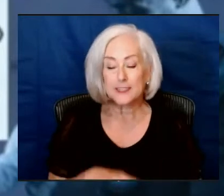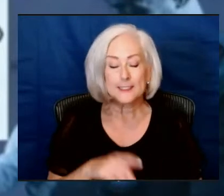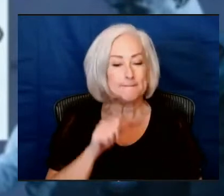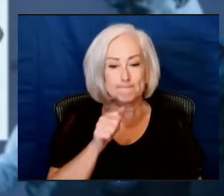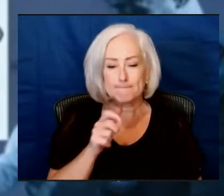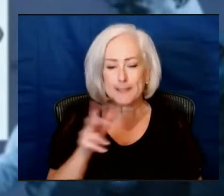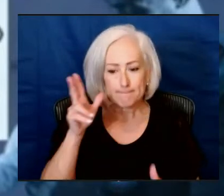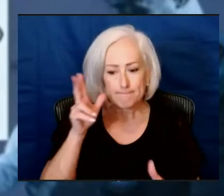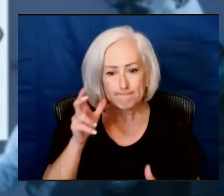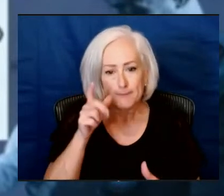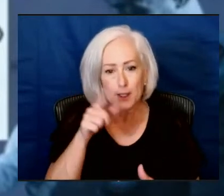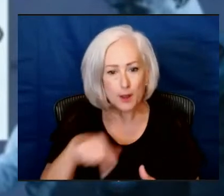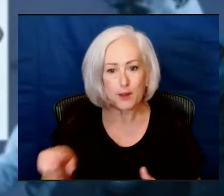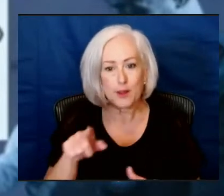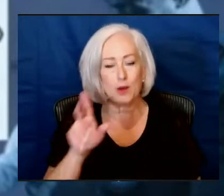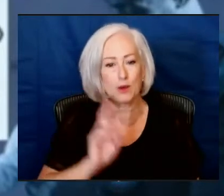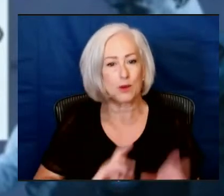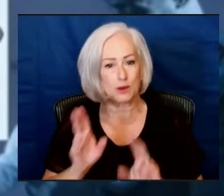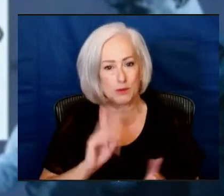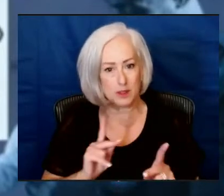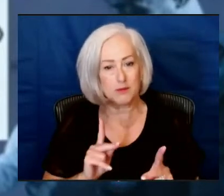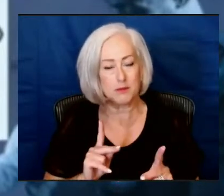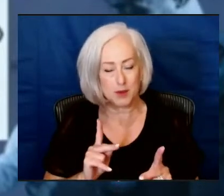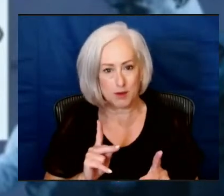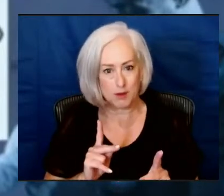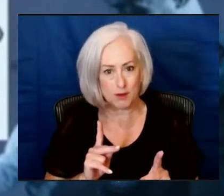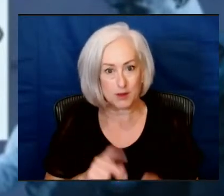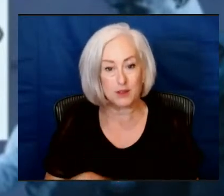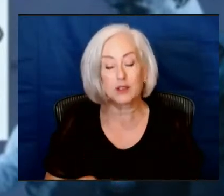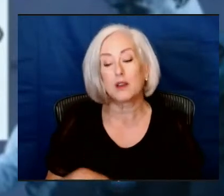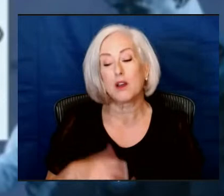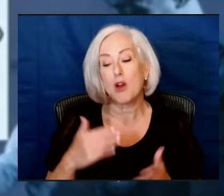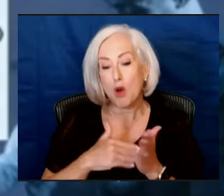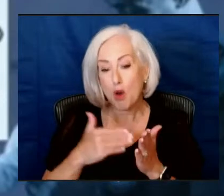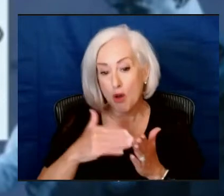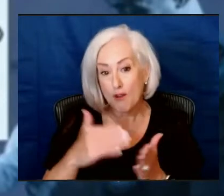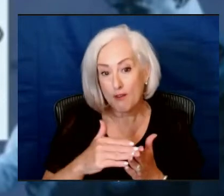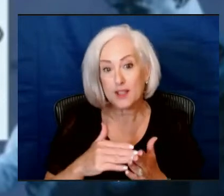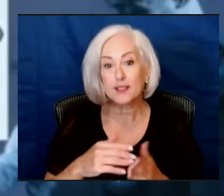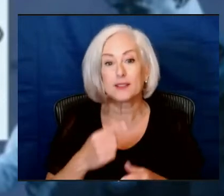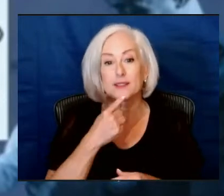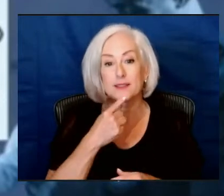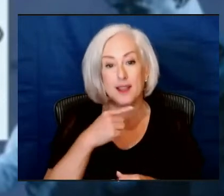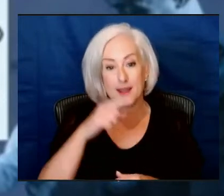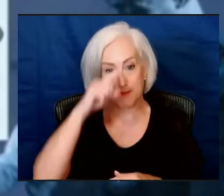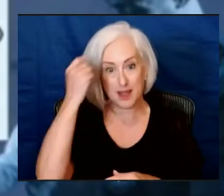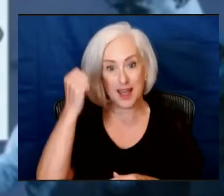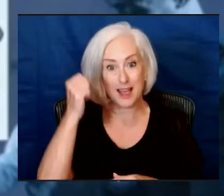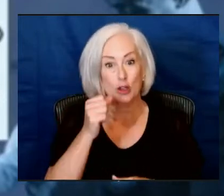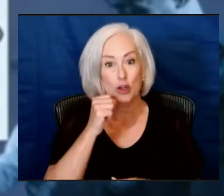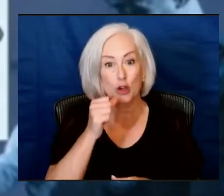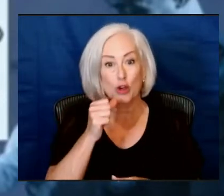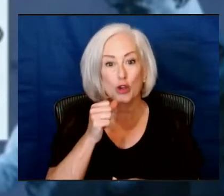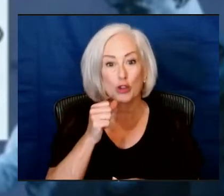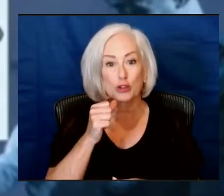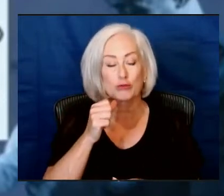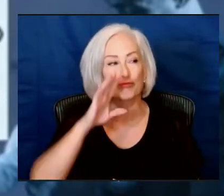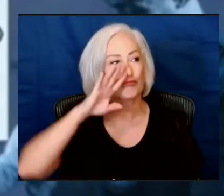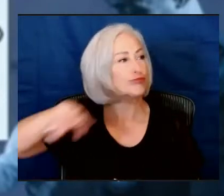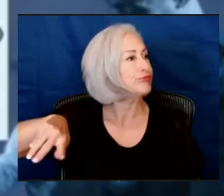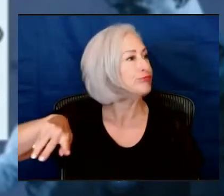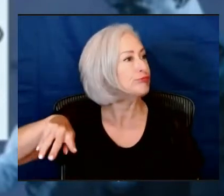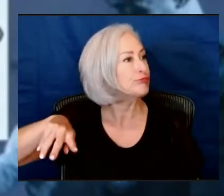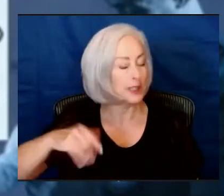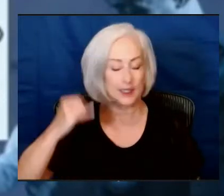voices, that article talks a lot about Black girls not being heard. So when they have a concern, they're not heard.